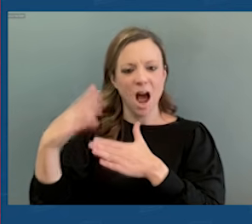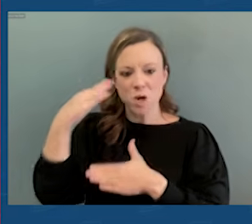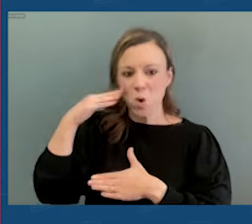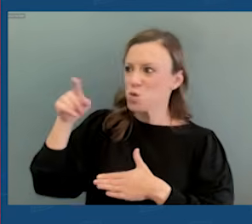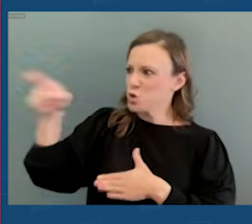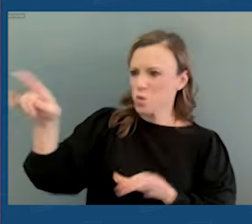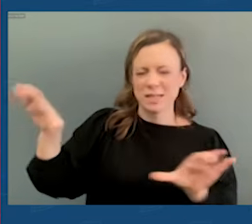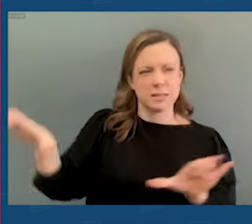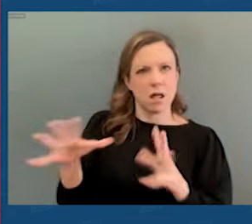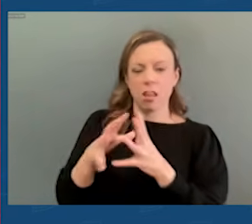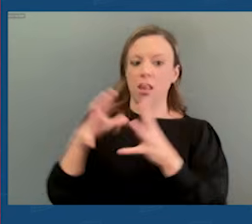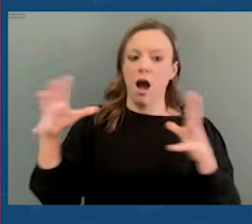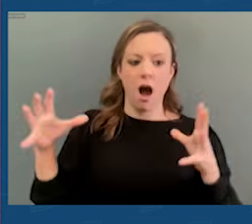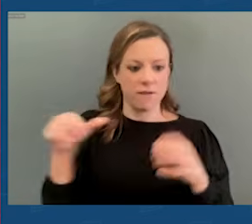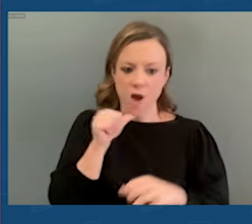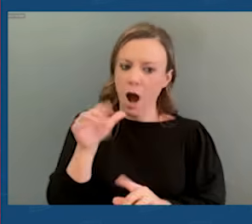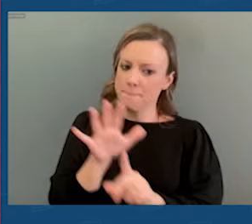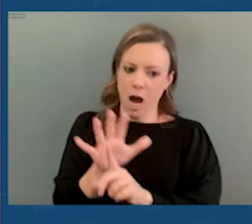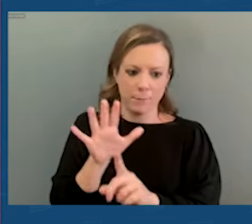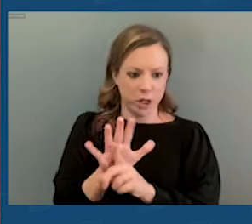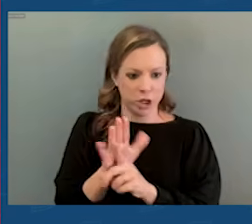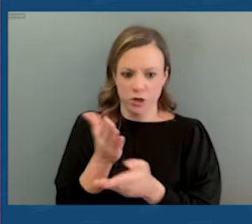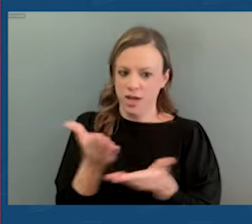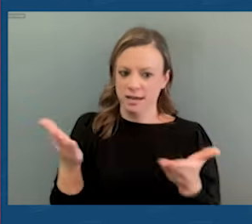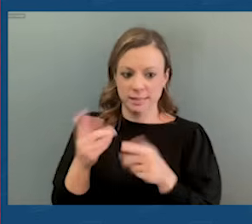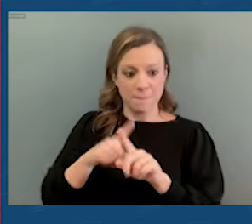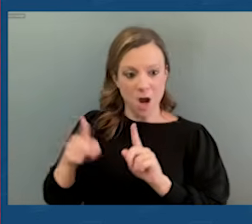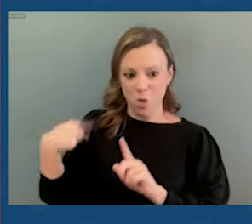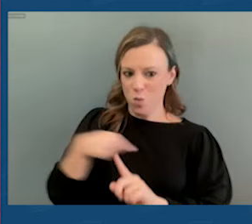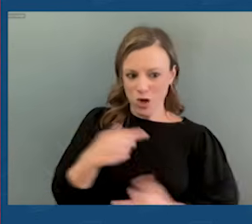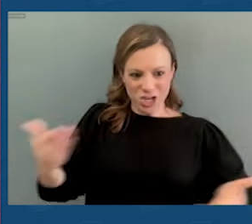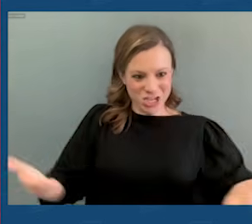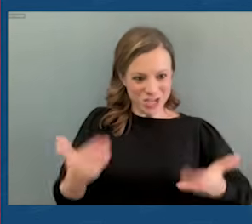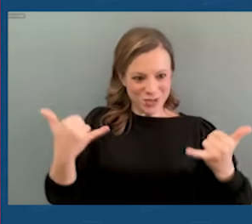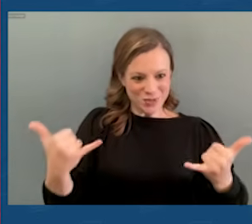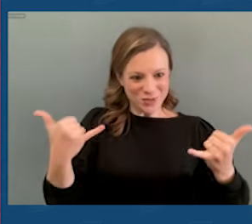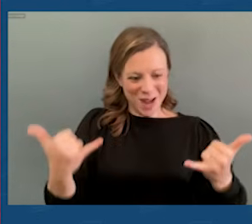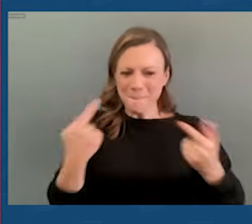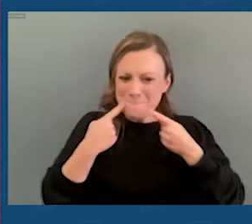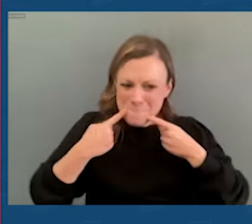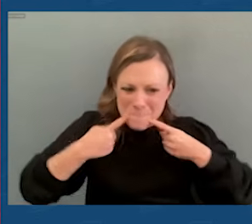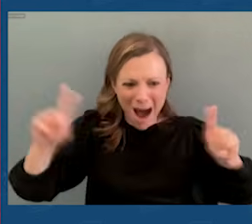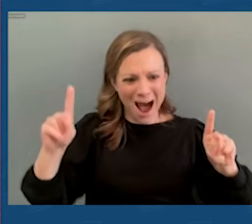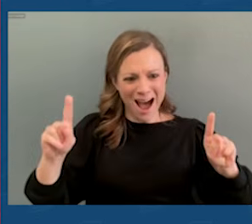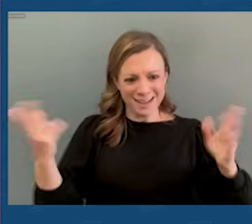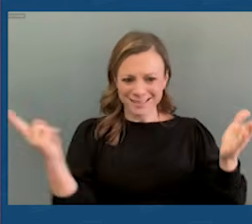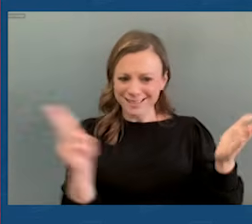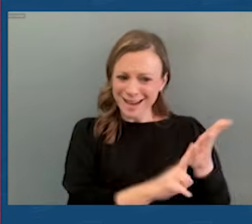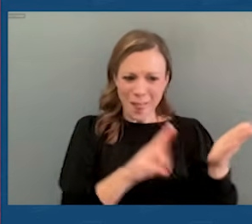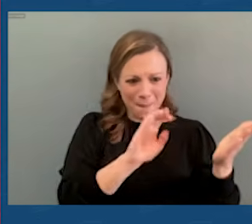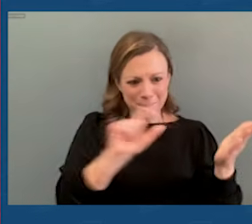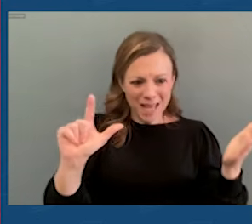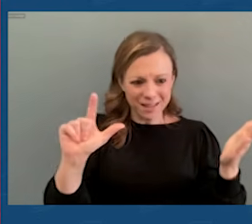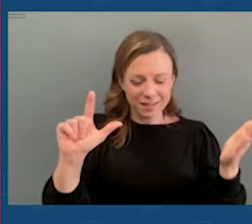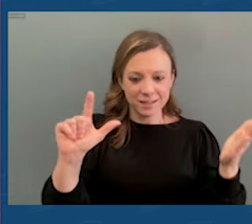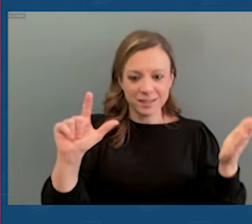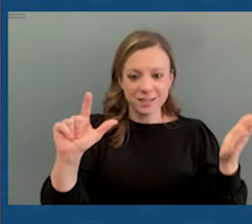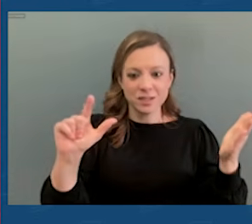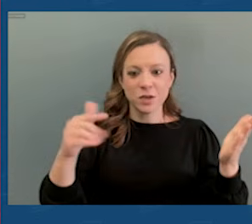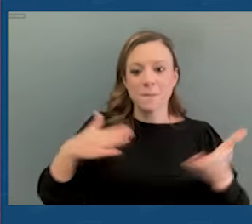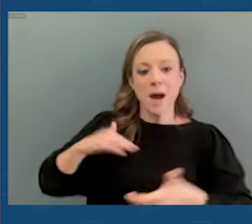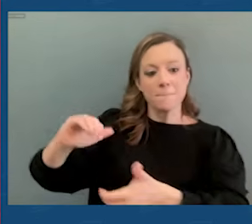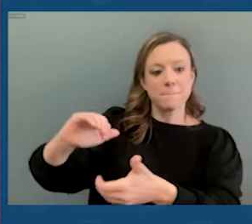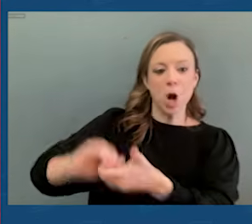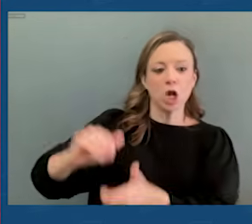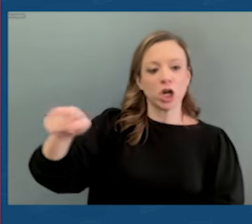unpopular stances. But here we are today about to have this bill signing. And to my partner, Andrea Stewart-Cousins, I